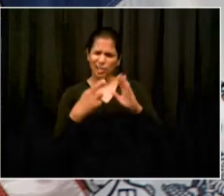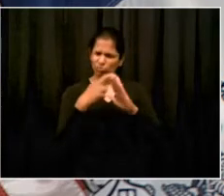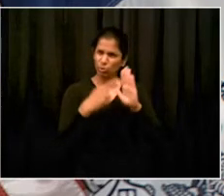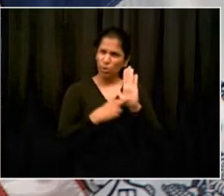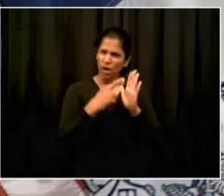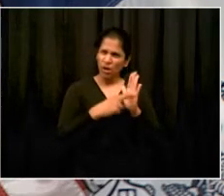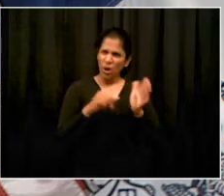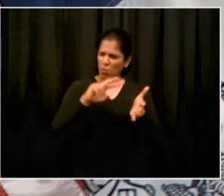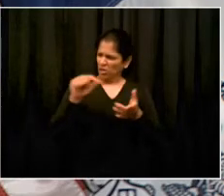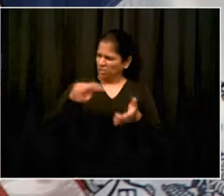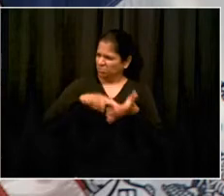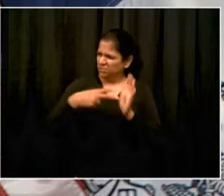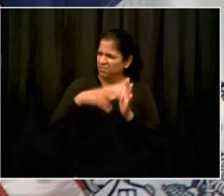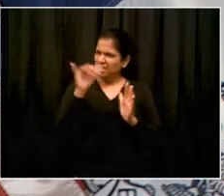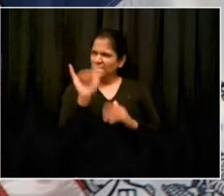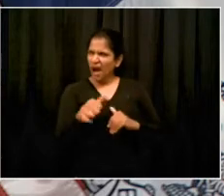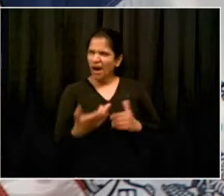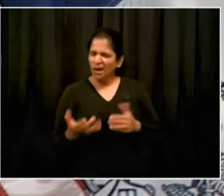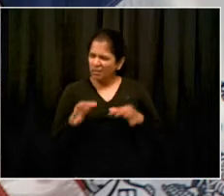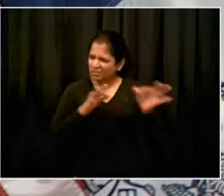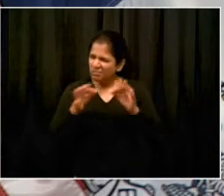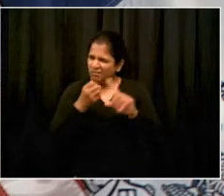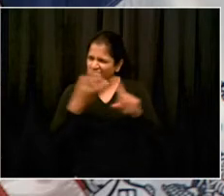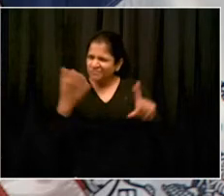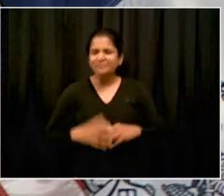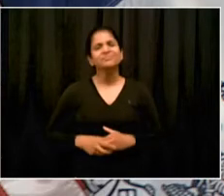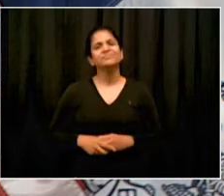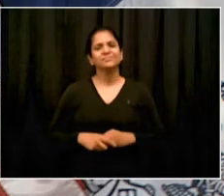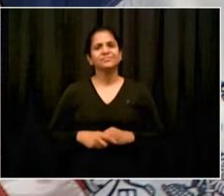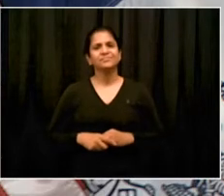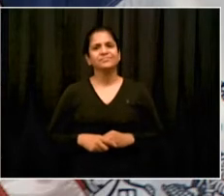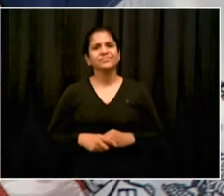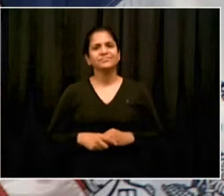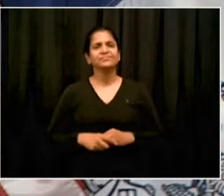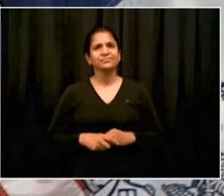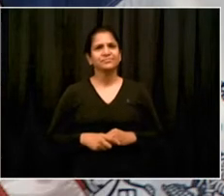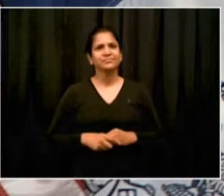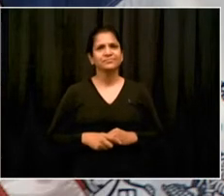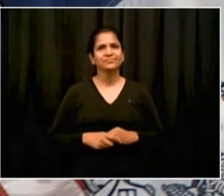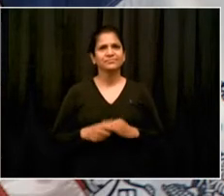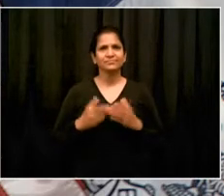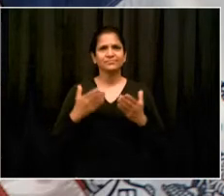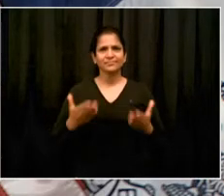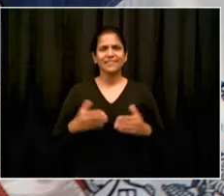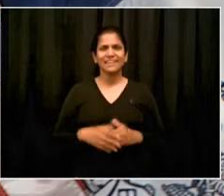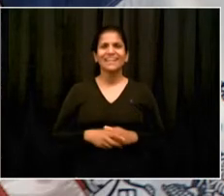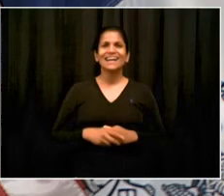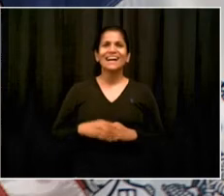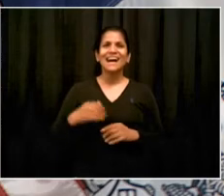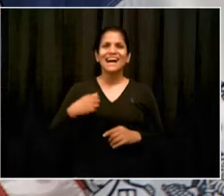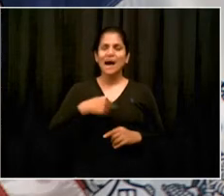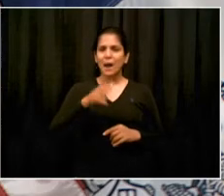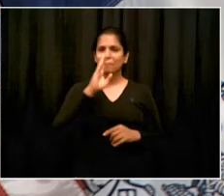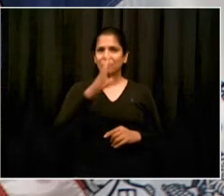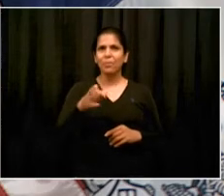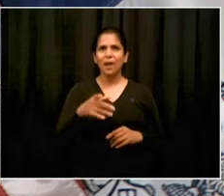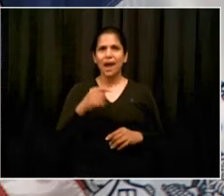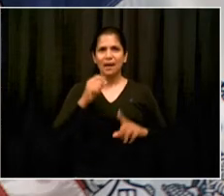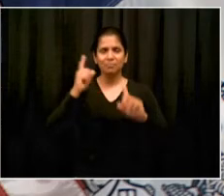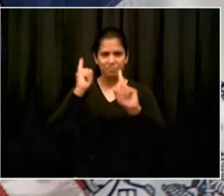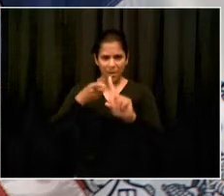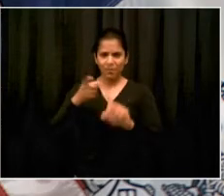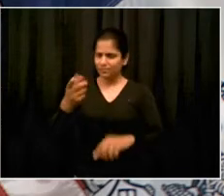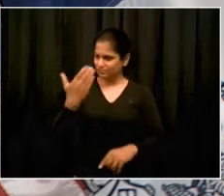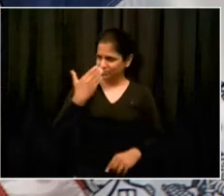them? Well, as always, Rich, you got to the heart of the matter there. I'll start, and I'll